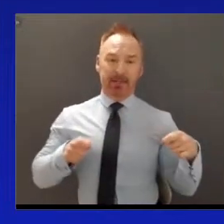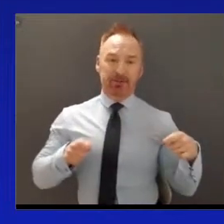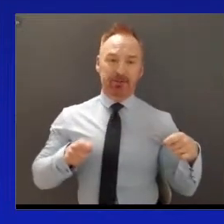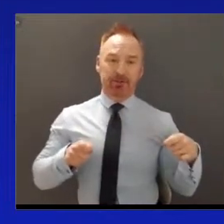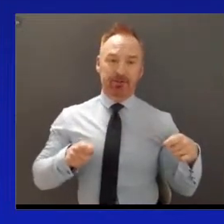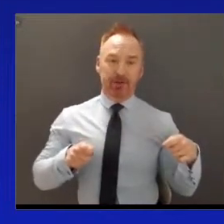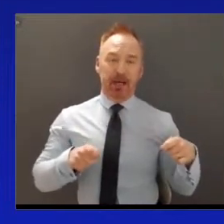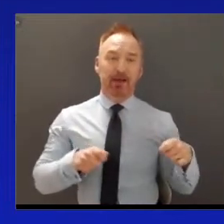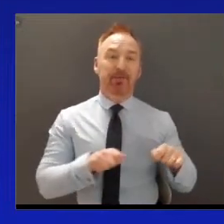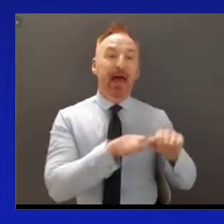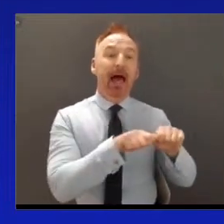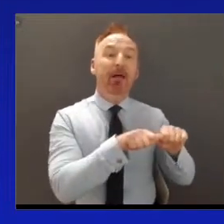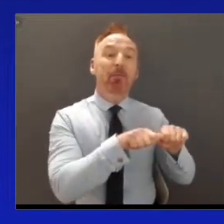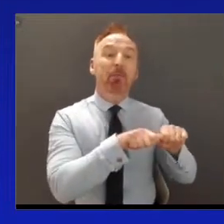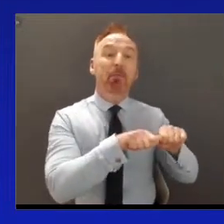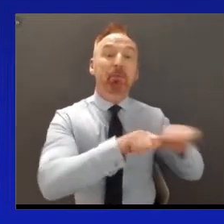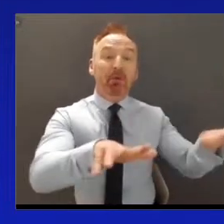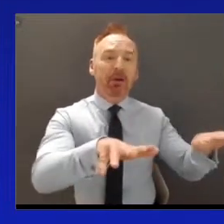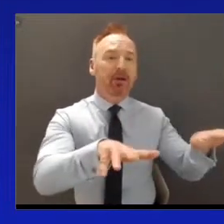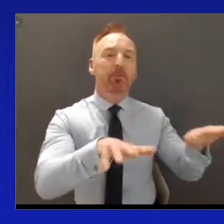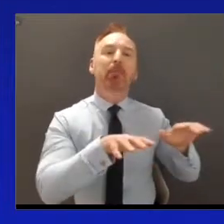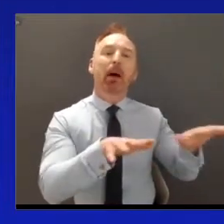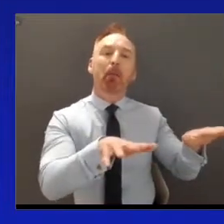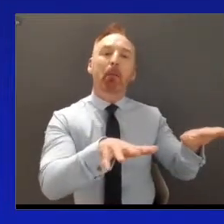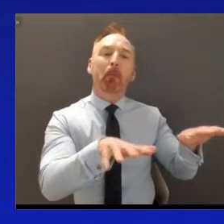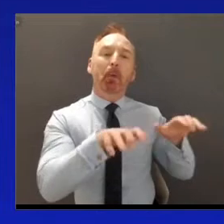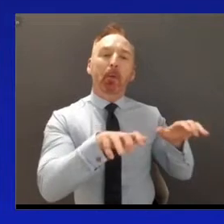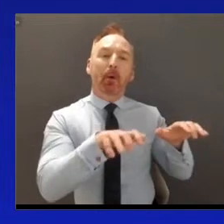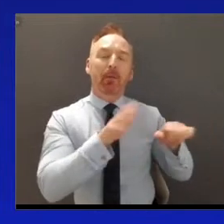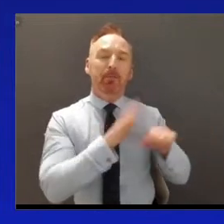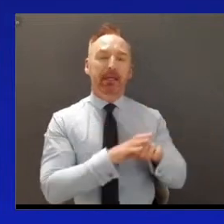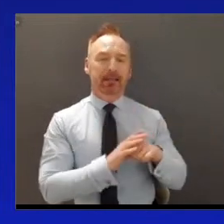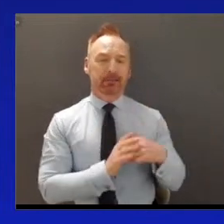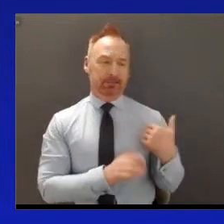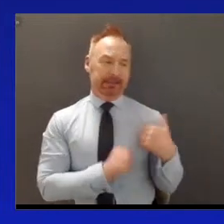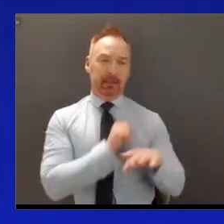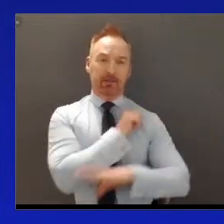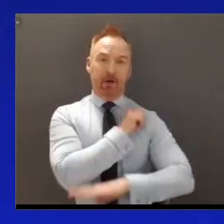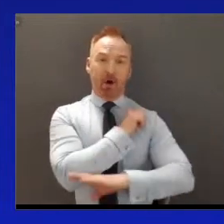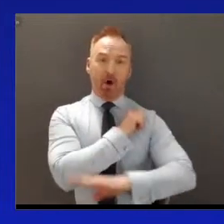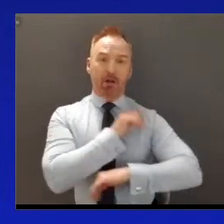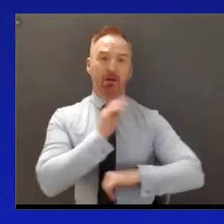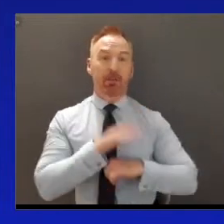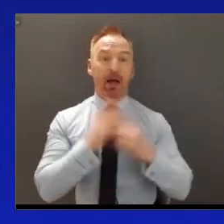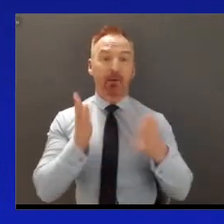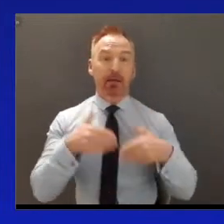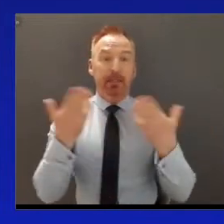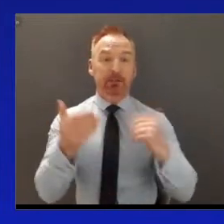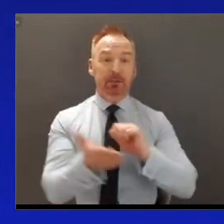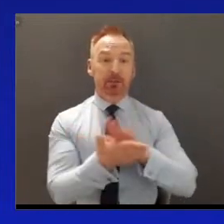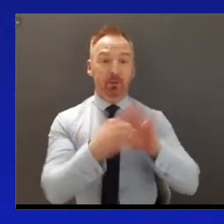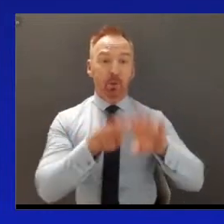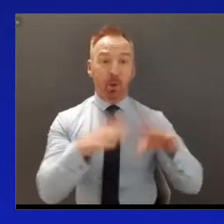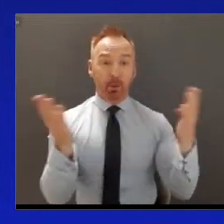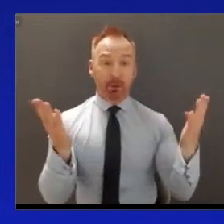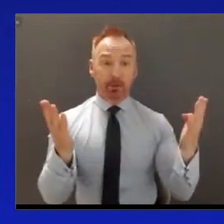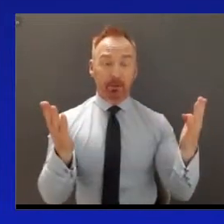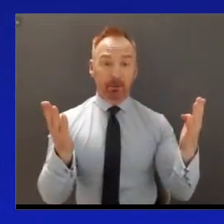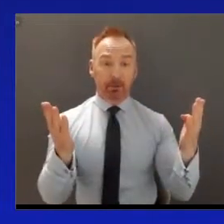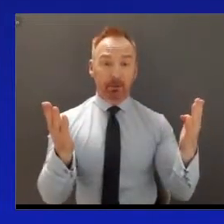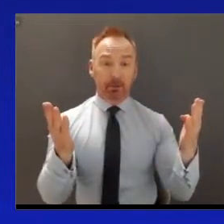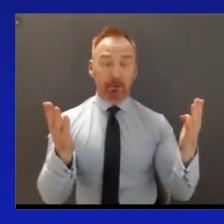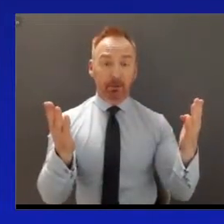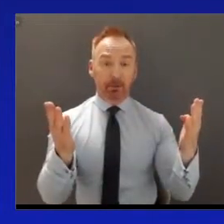schools, just as we did in the fall. So my recommendation to open schools comes from